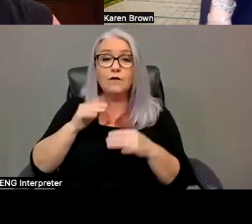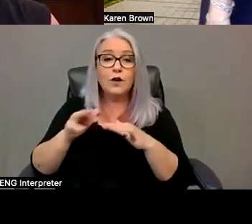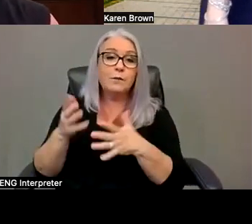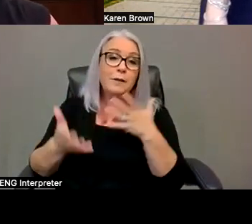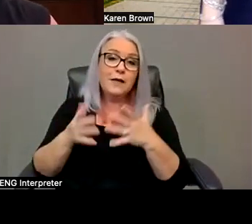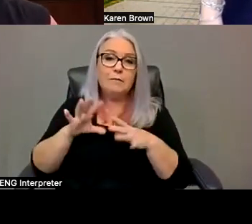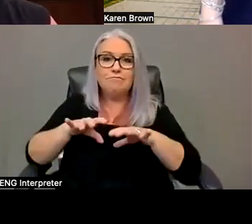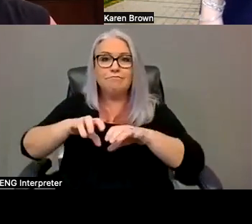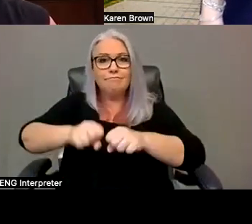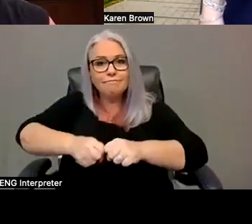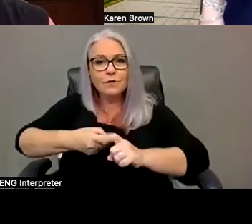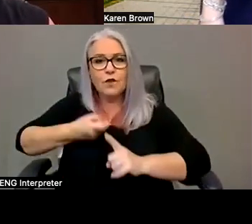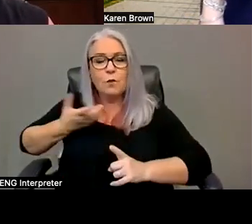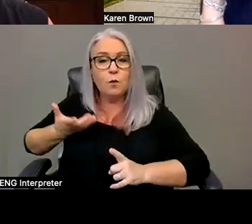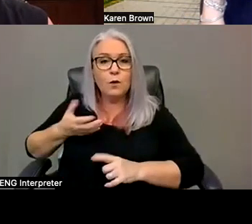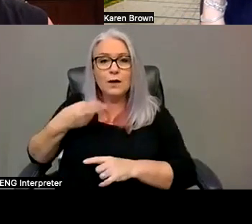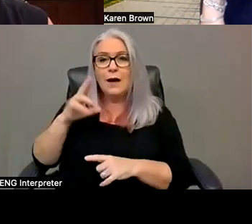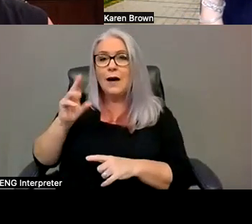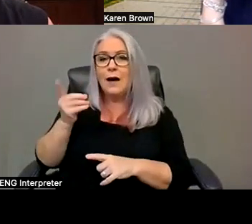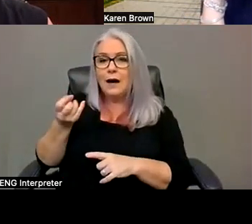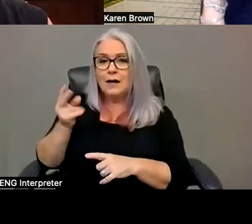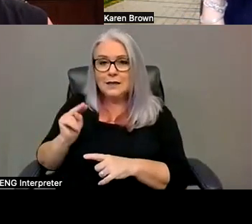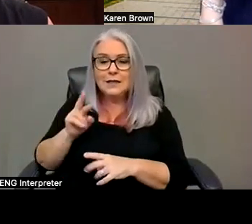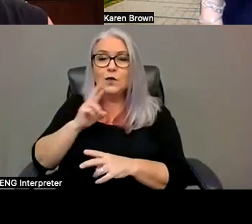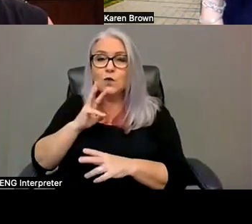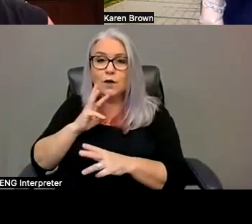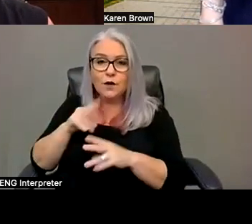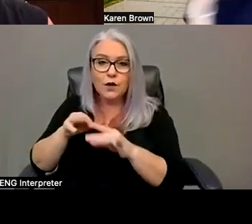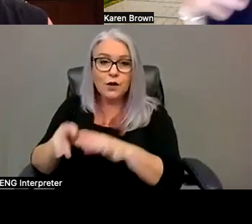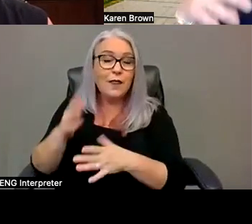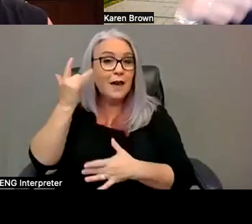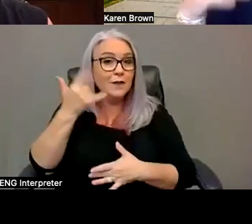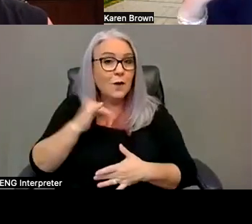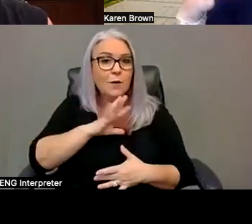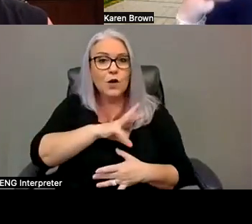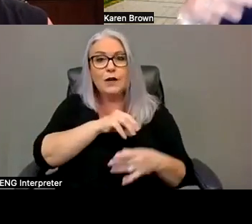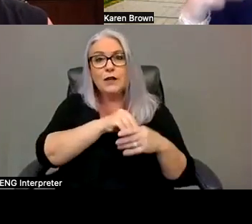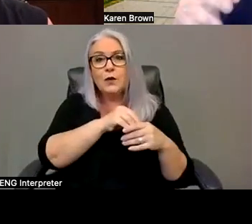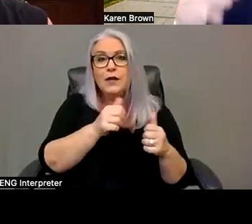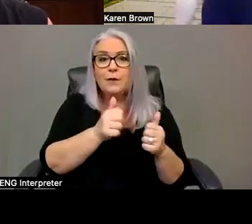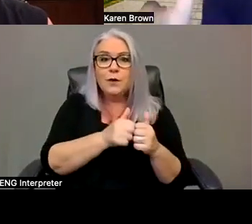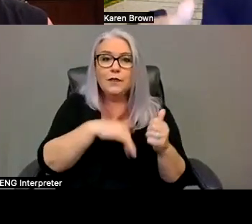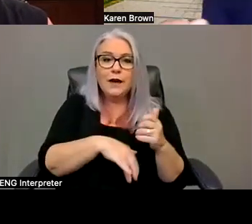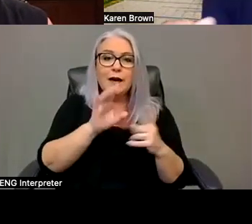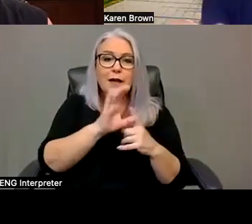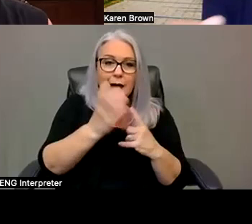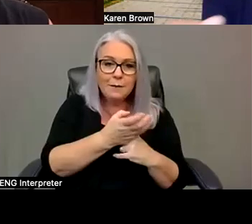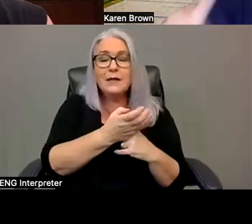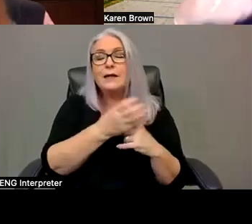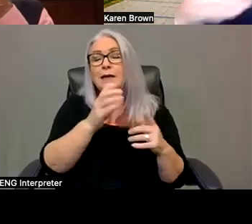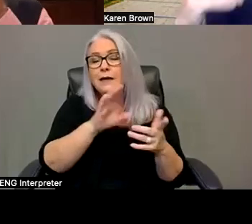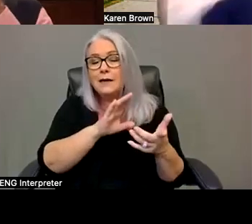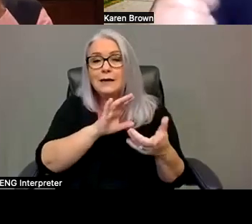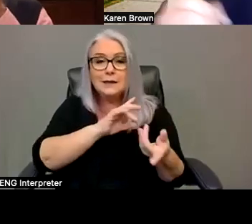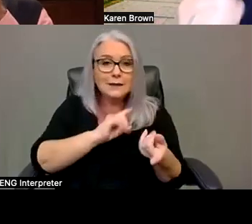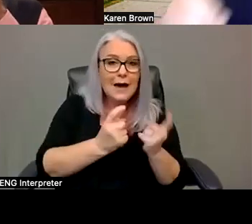River. And that's why we were so excited to be included in the Climate Adaptive Design Studio,